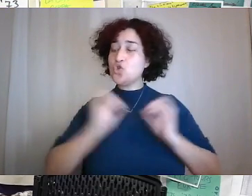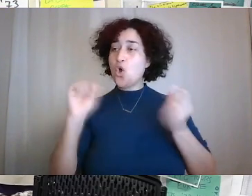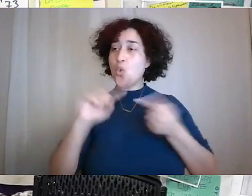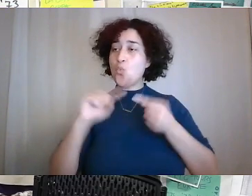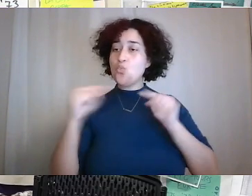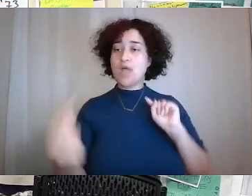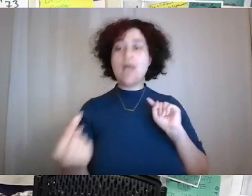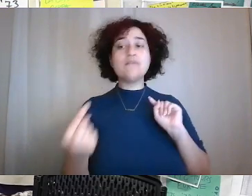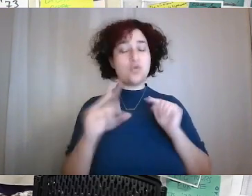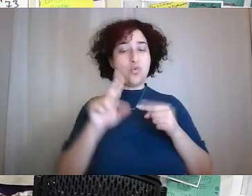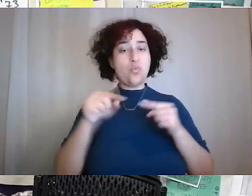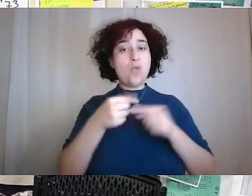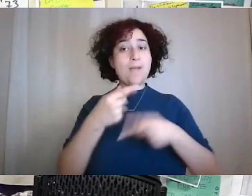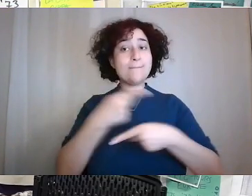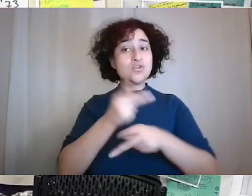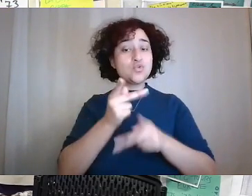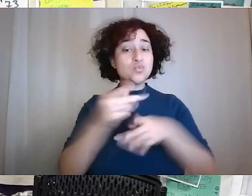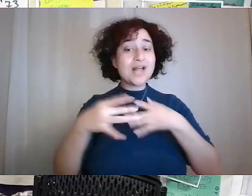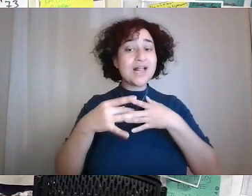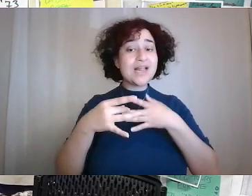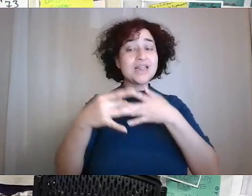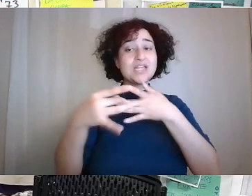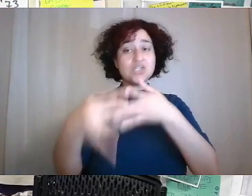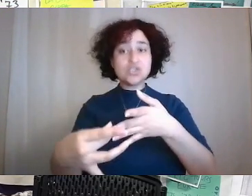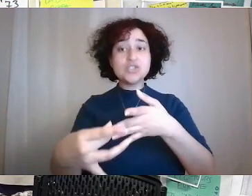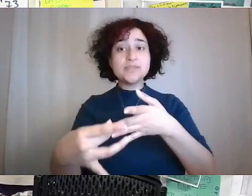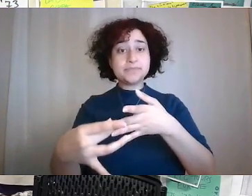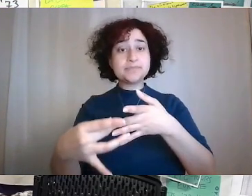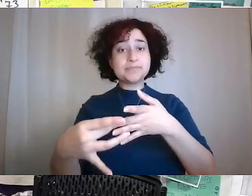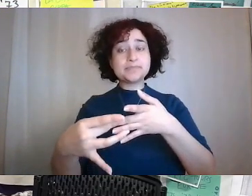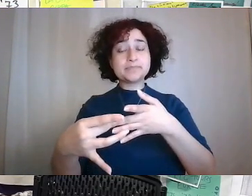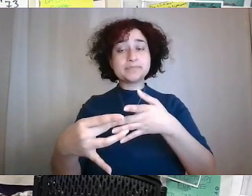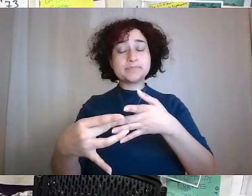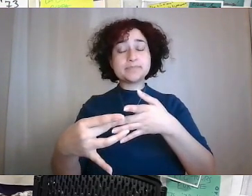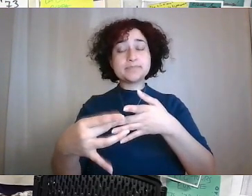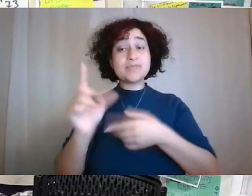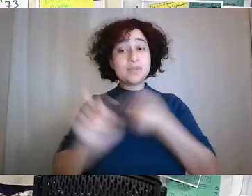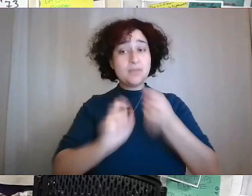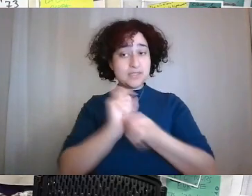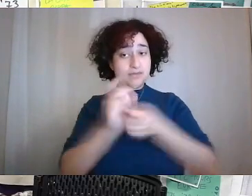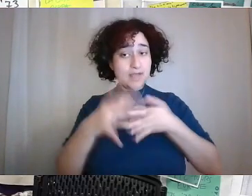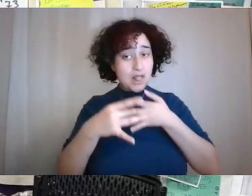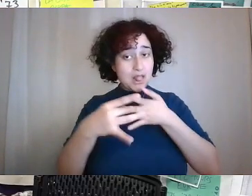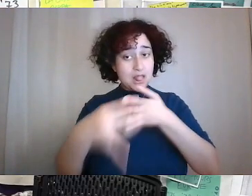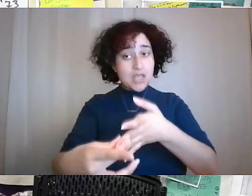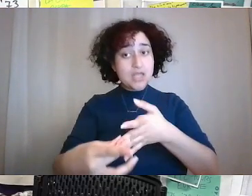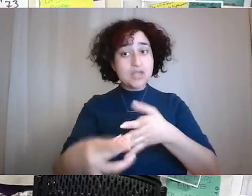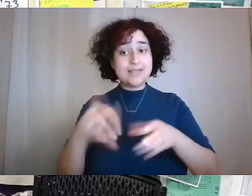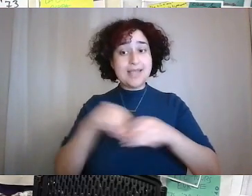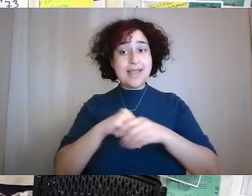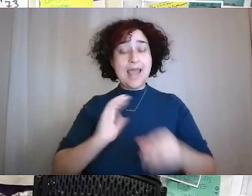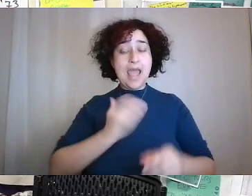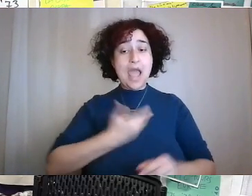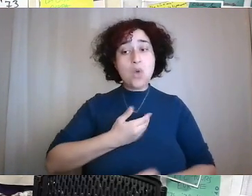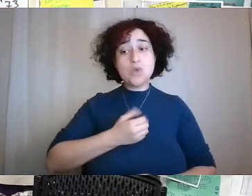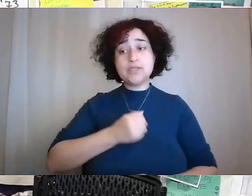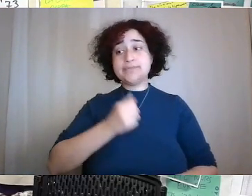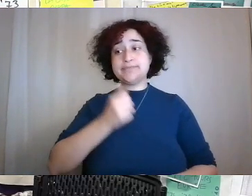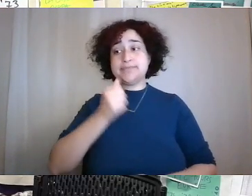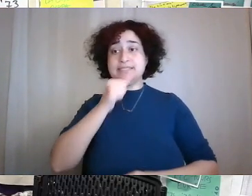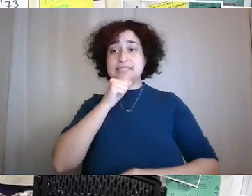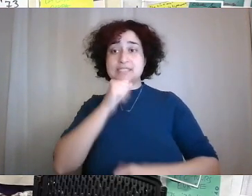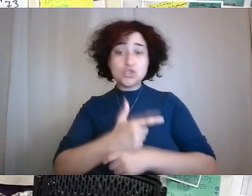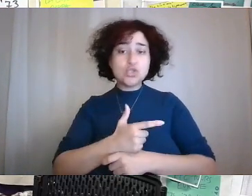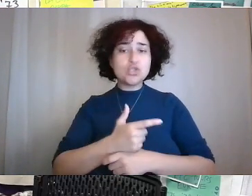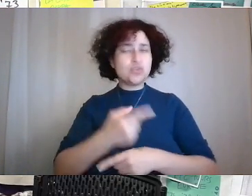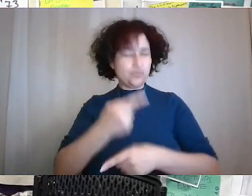leadership, especially leadership amongst our sisters, right?